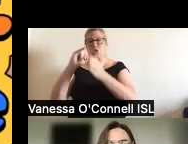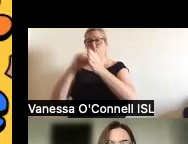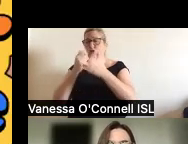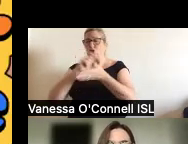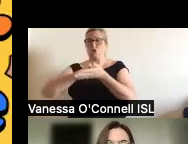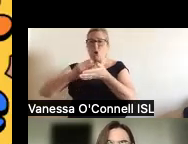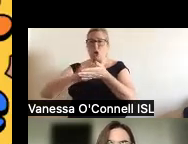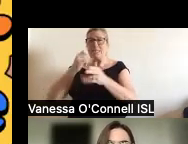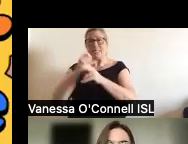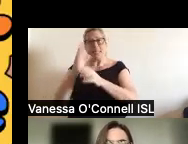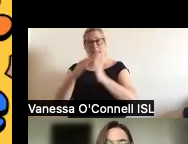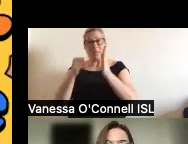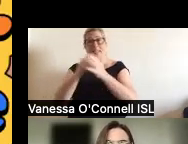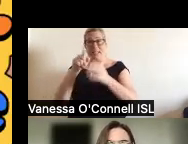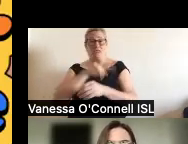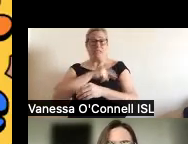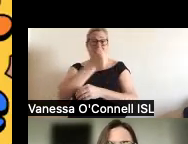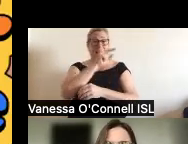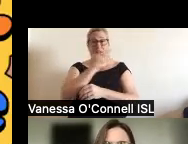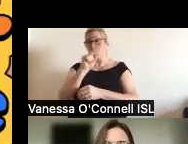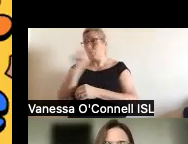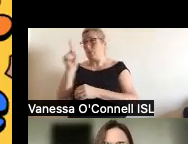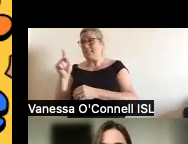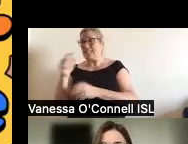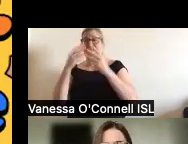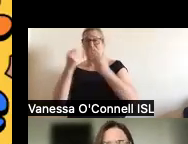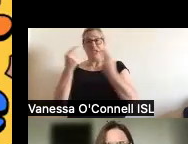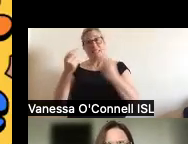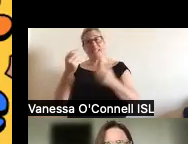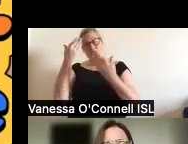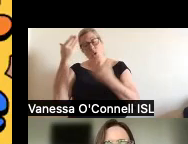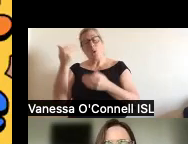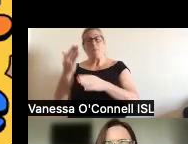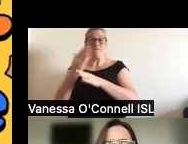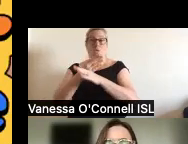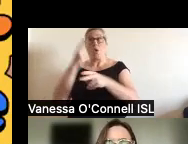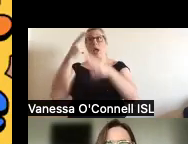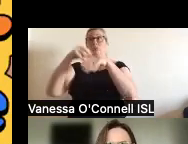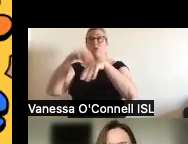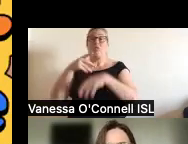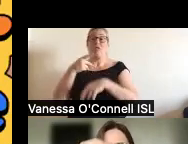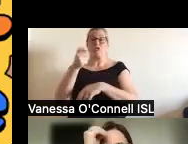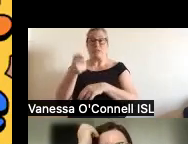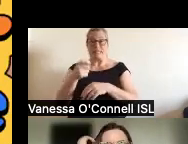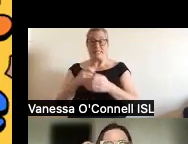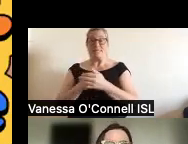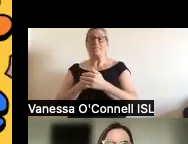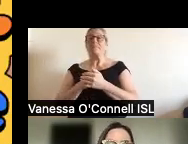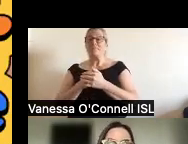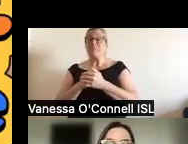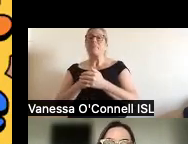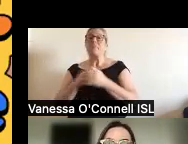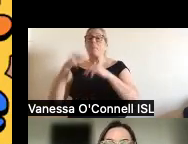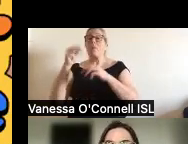of your A to Z. Everything you need to know before you get out on the campaign trail is our Equip. Most women that we train at our